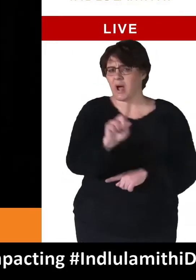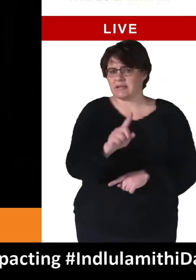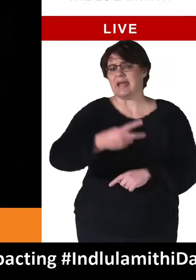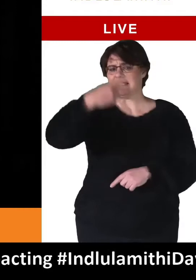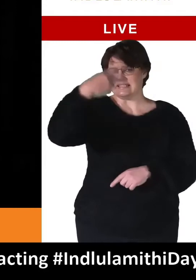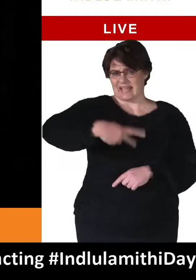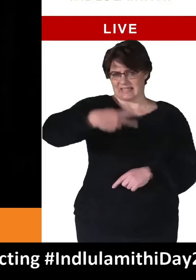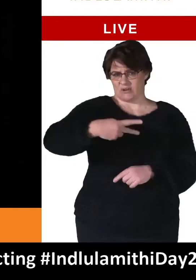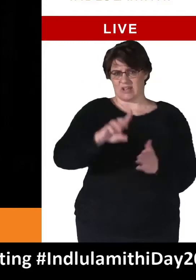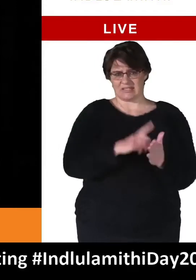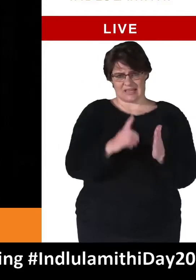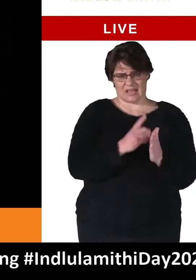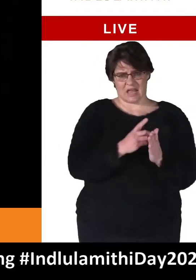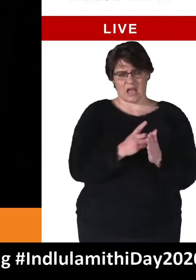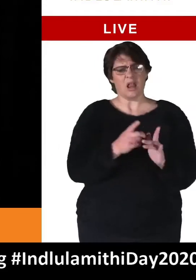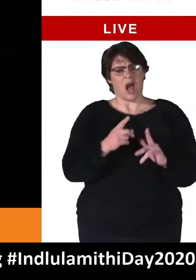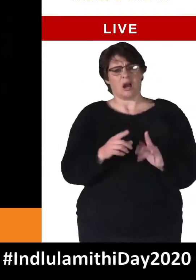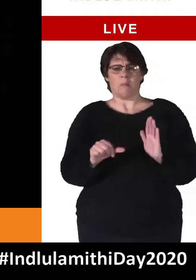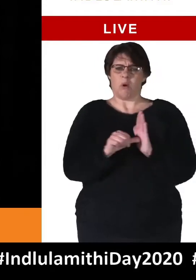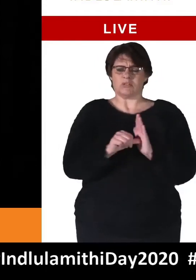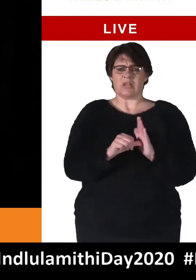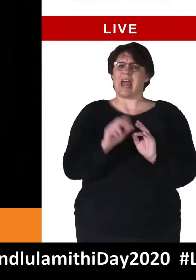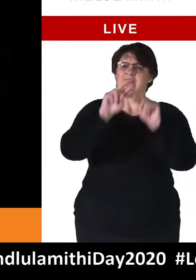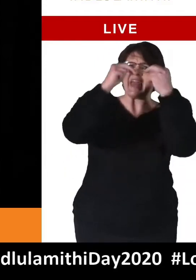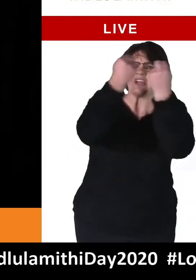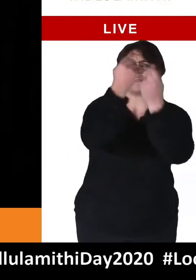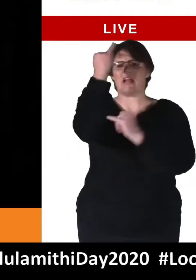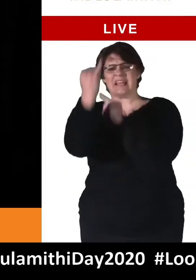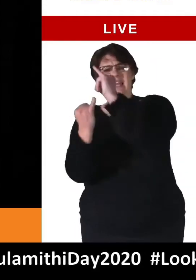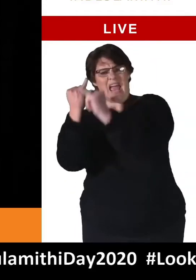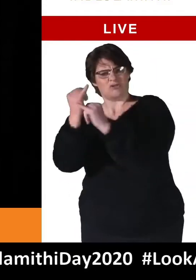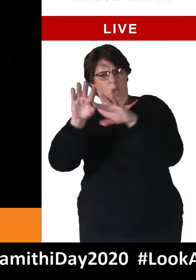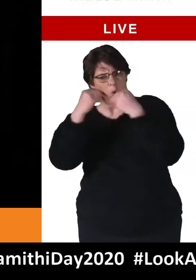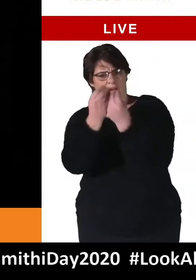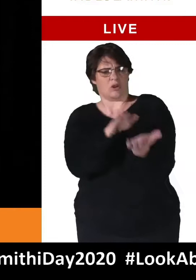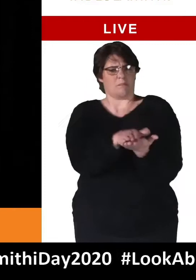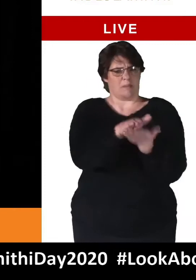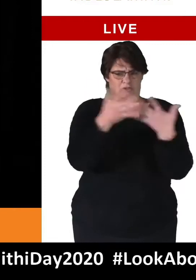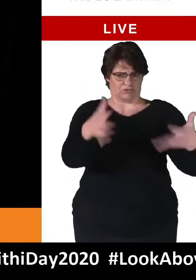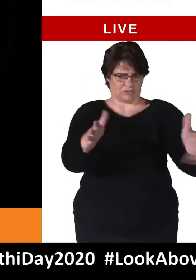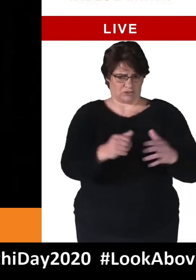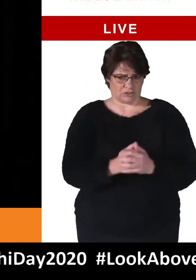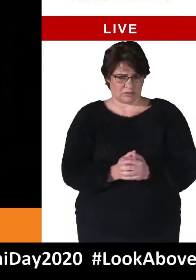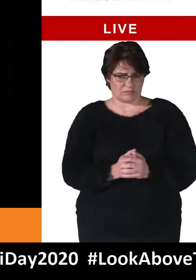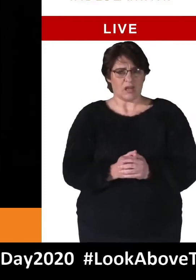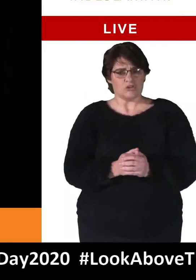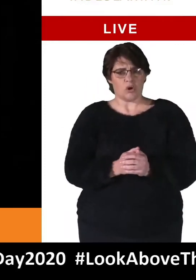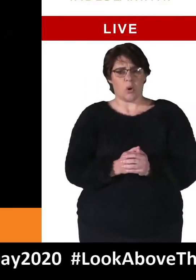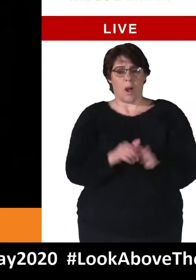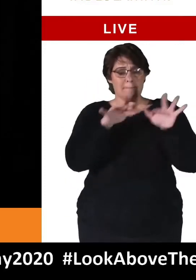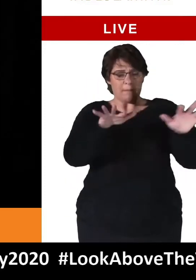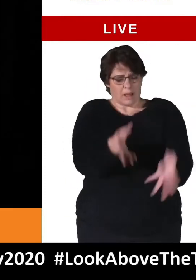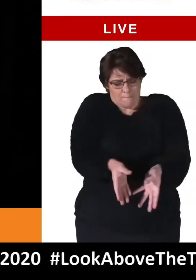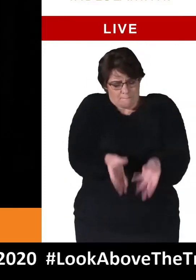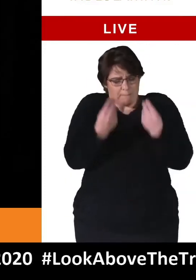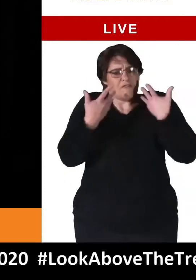secondary data published by reputable national and international organizations. So this is all data that's already in the public sphere.